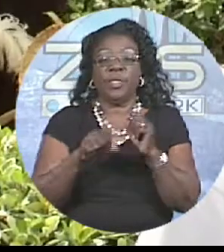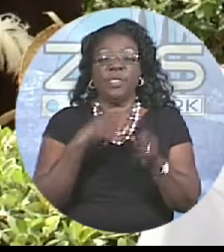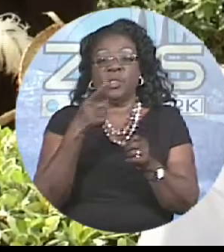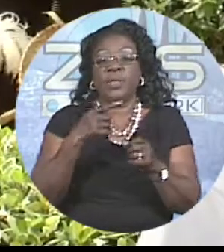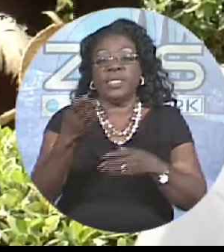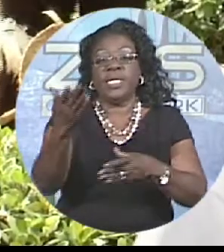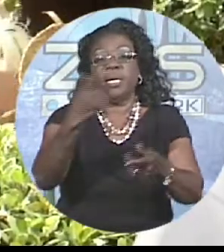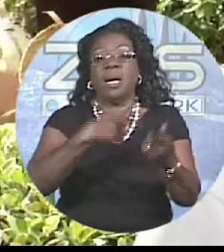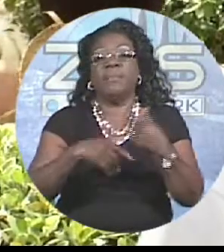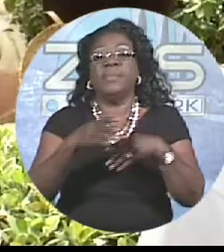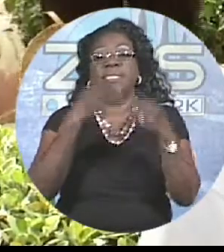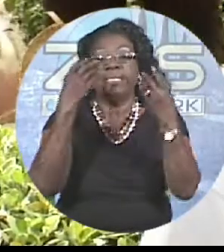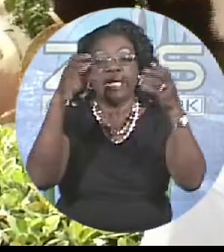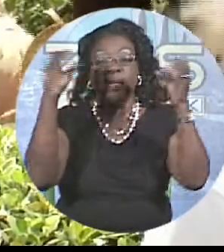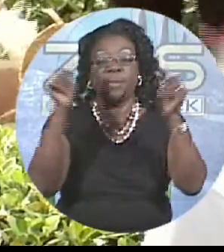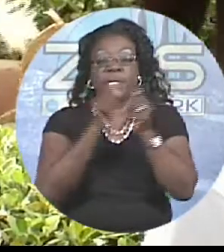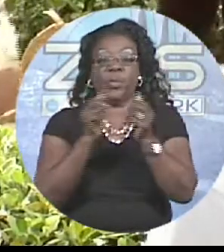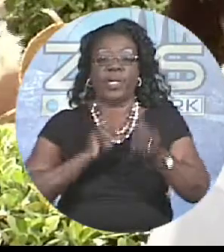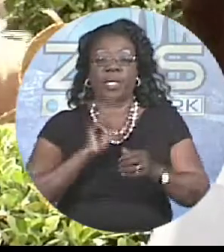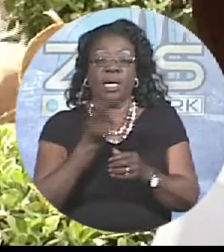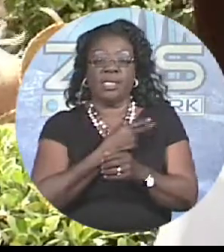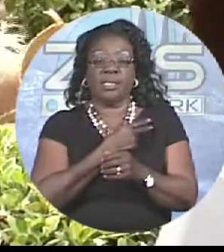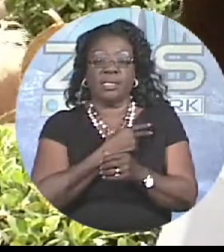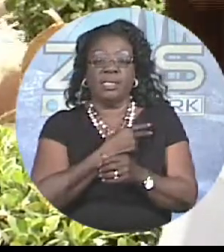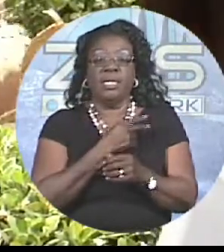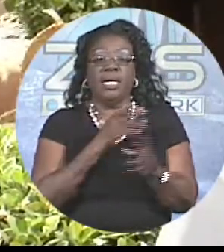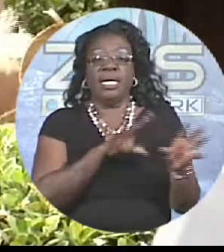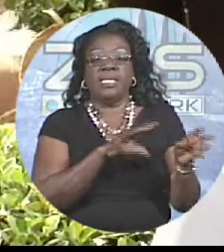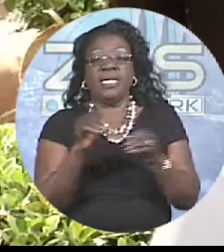come celebrate with us, but this we now take